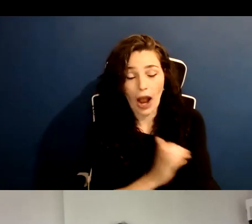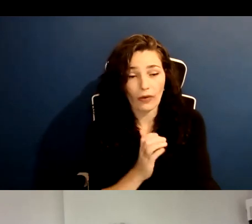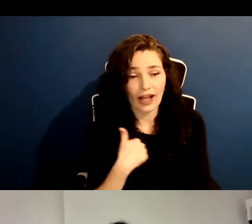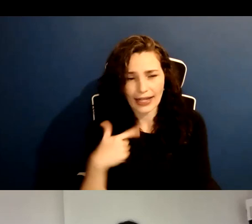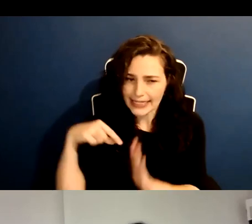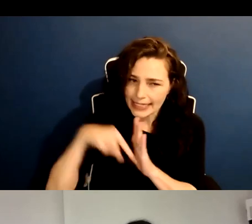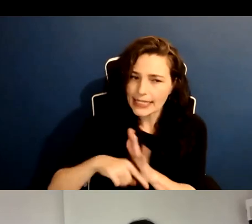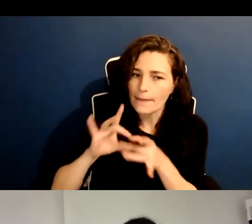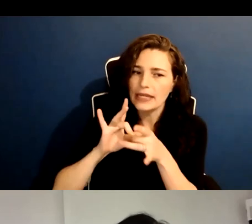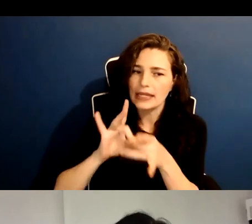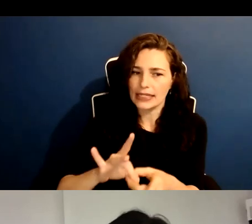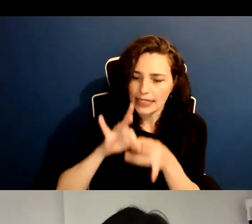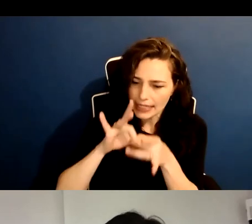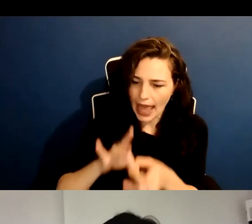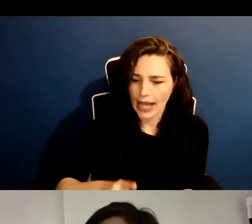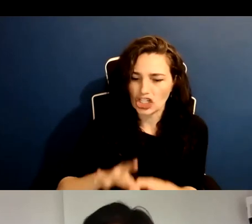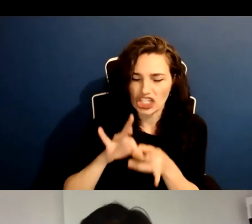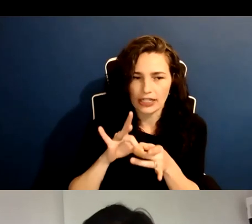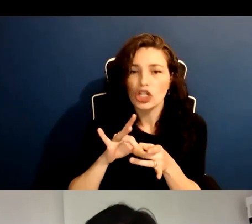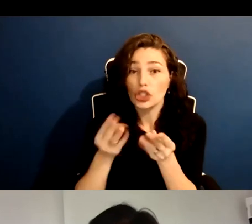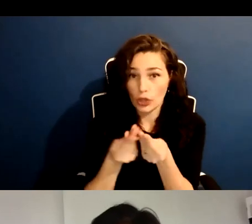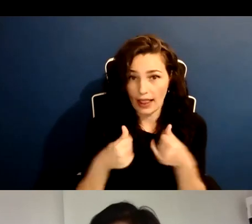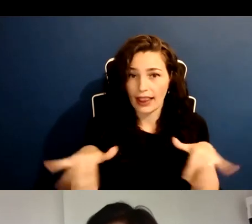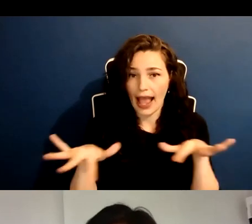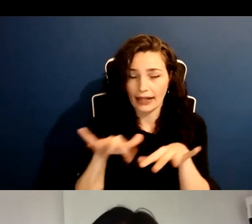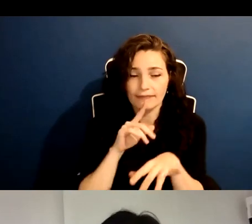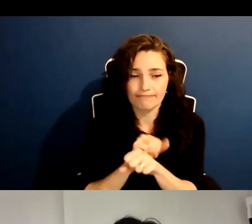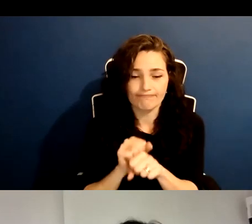deep, deep connection to the land, actually.